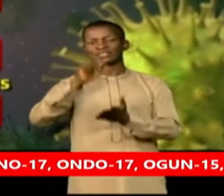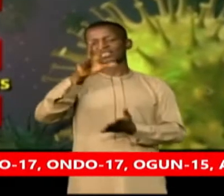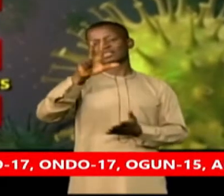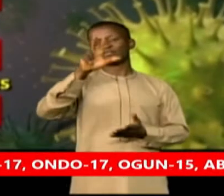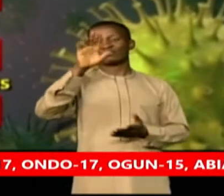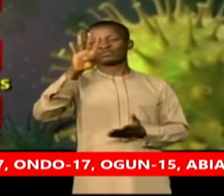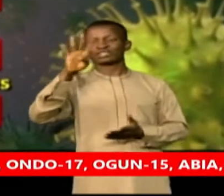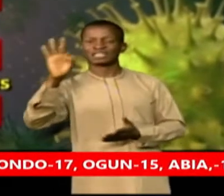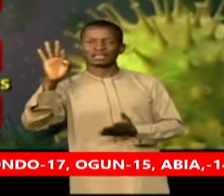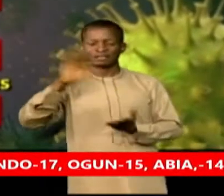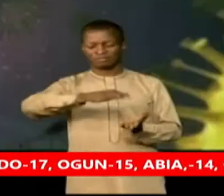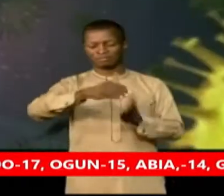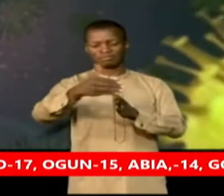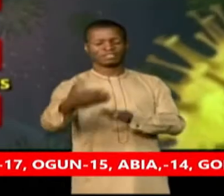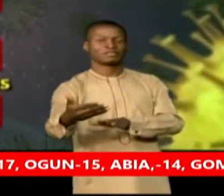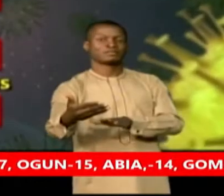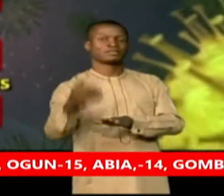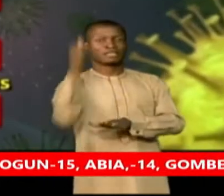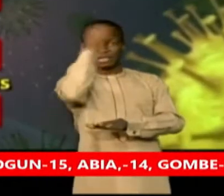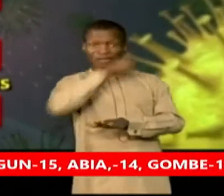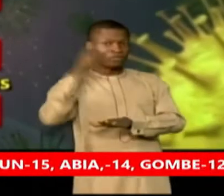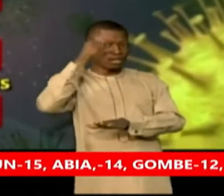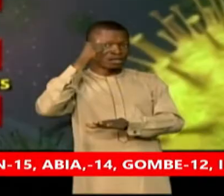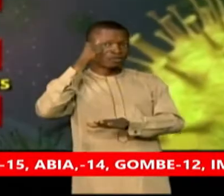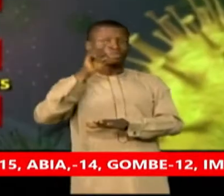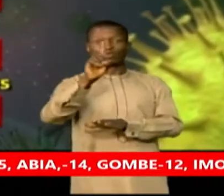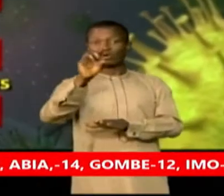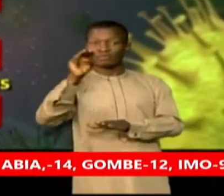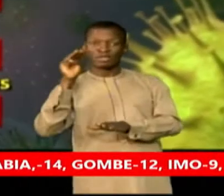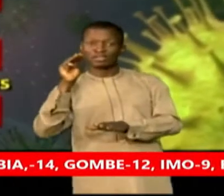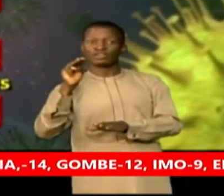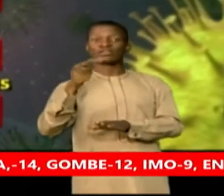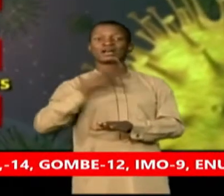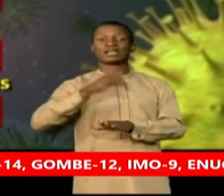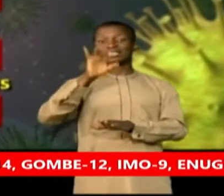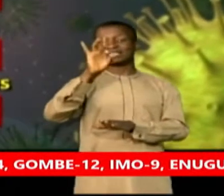759,349 deaths are recorded. Africa has